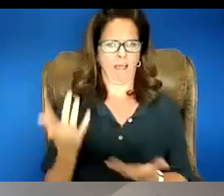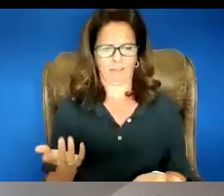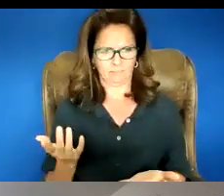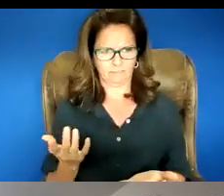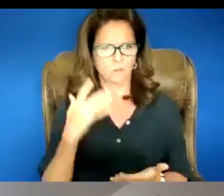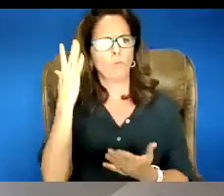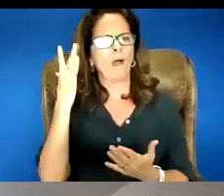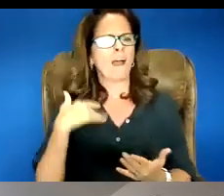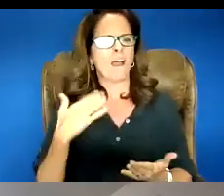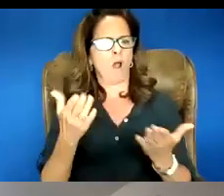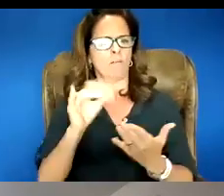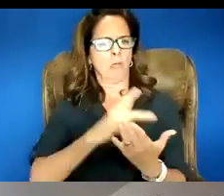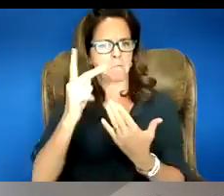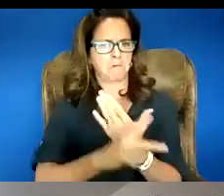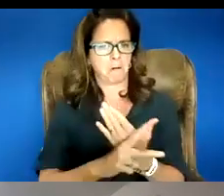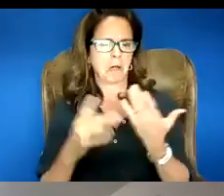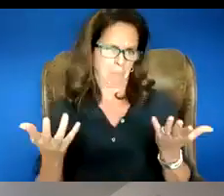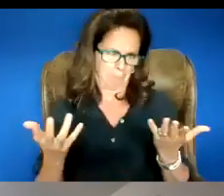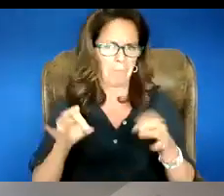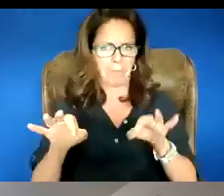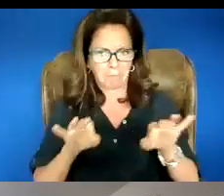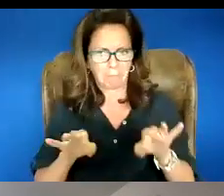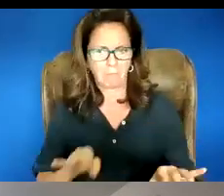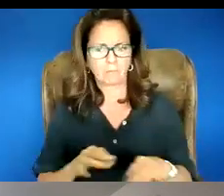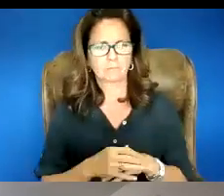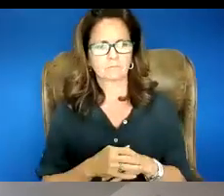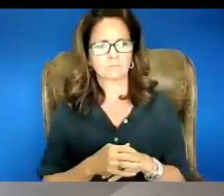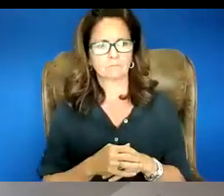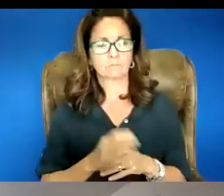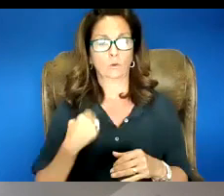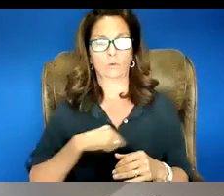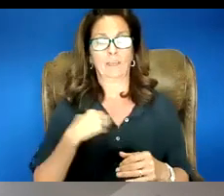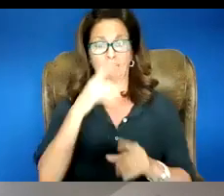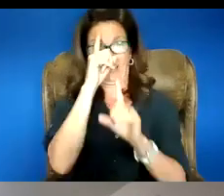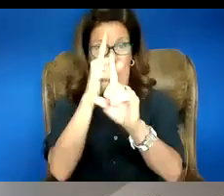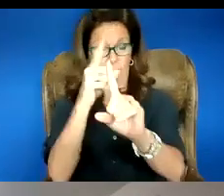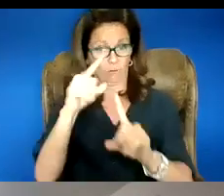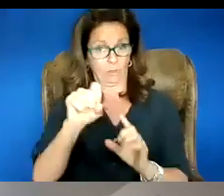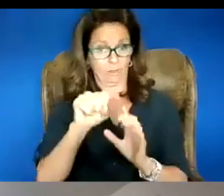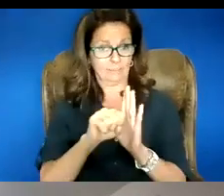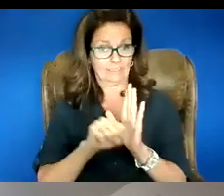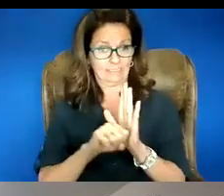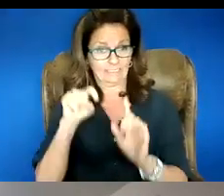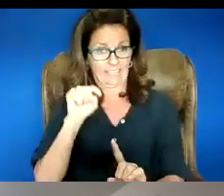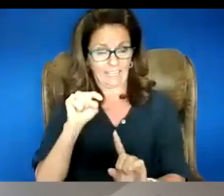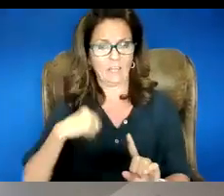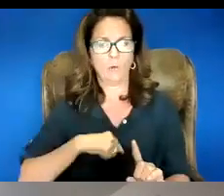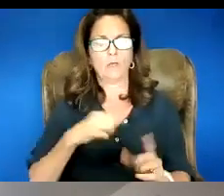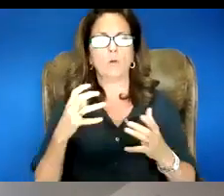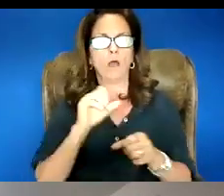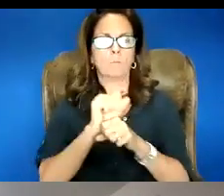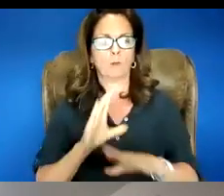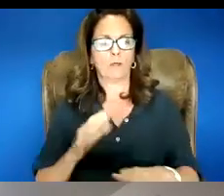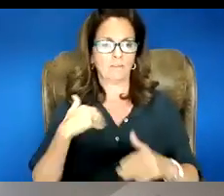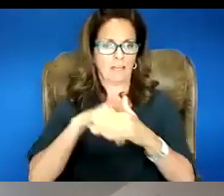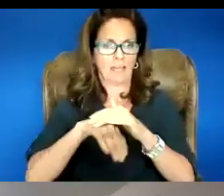So really, we have some aims at the state, and our aims are to, of course, get our employees access to